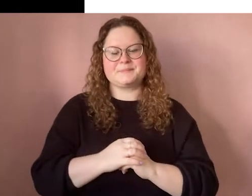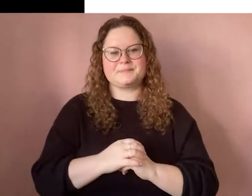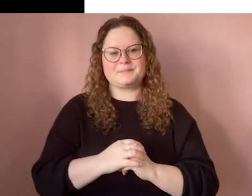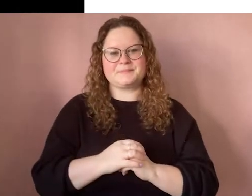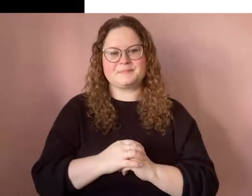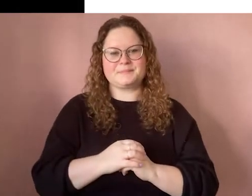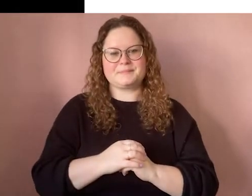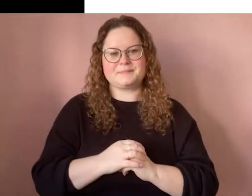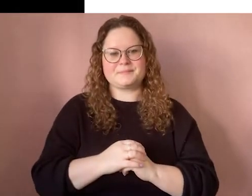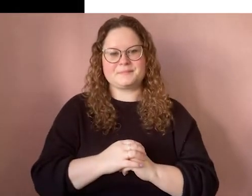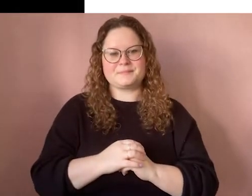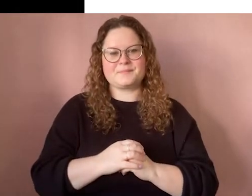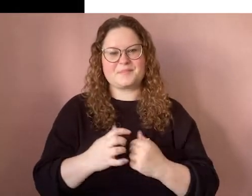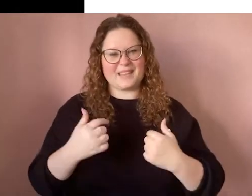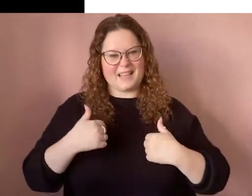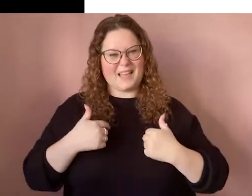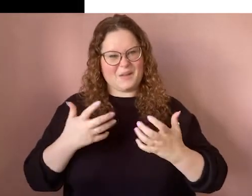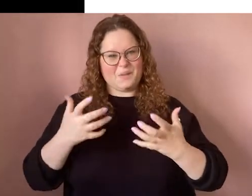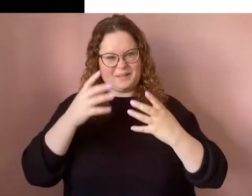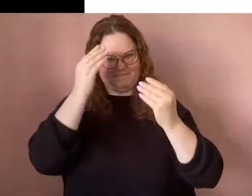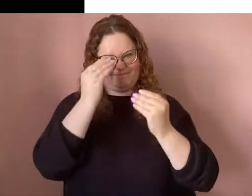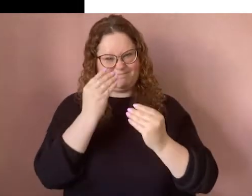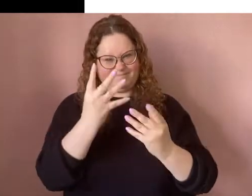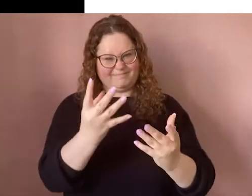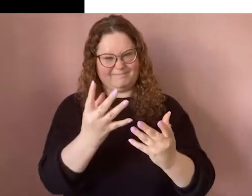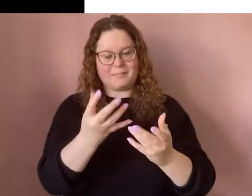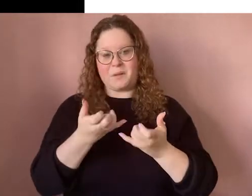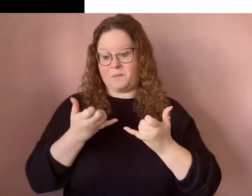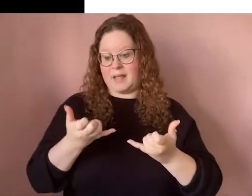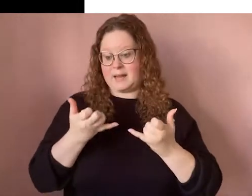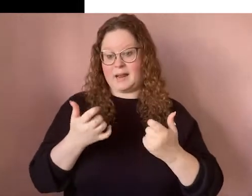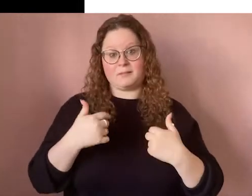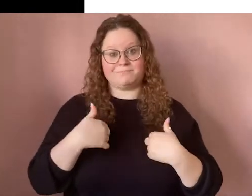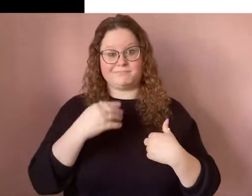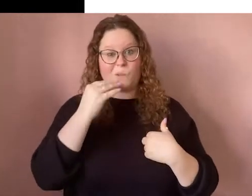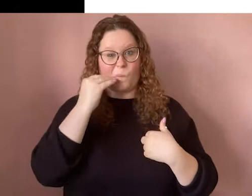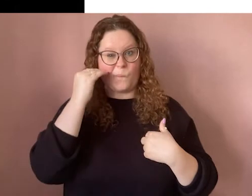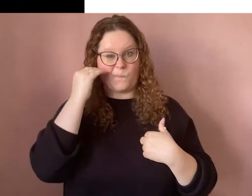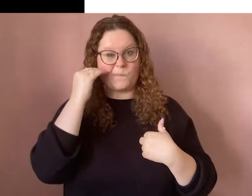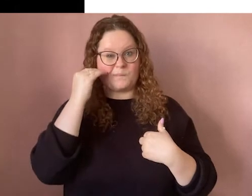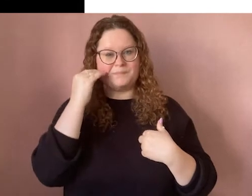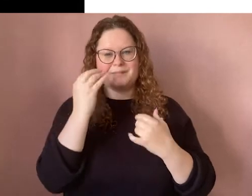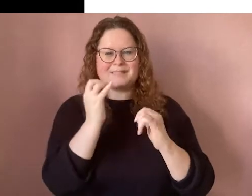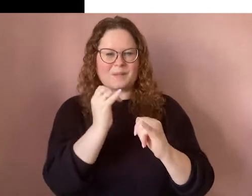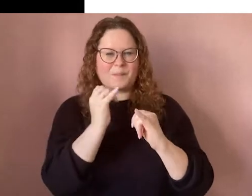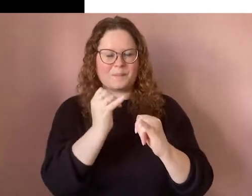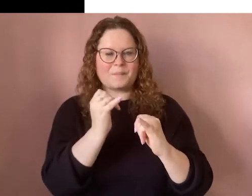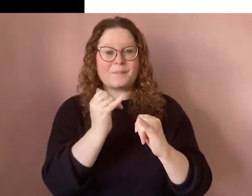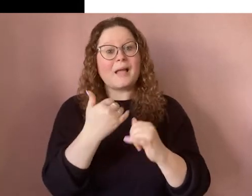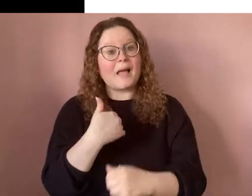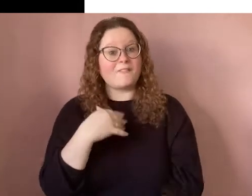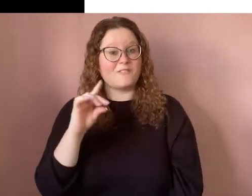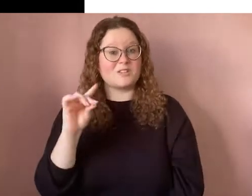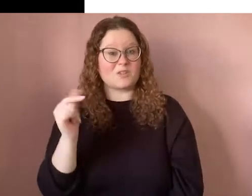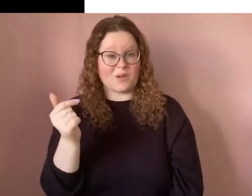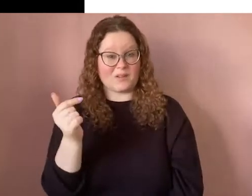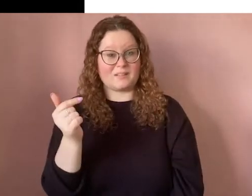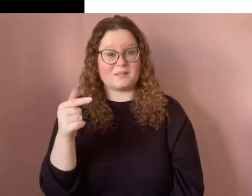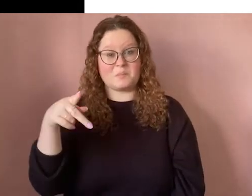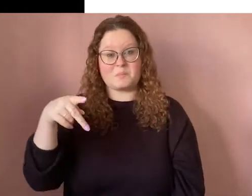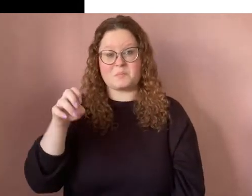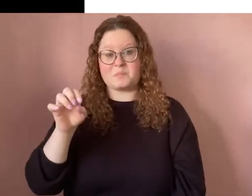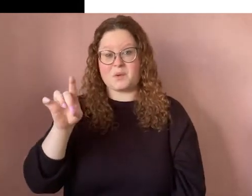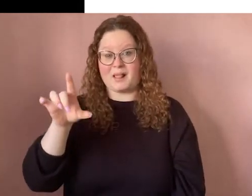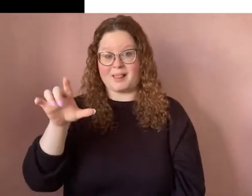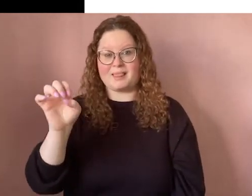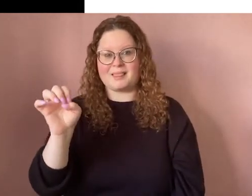one quick comment. I'm at home, as we all are, and I have a little poodle who tends to get his